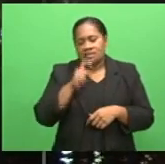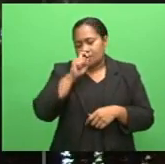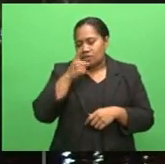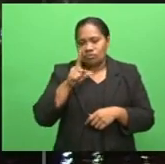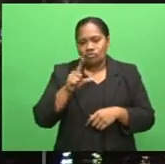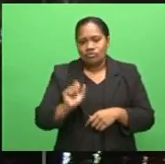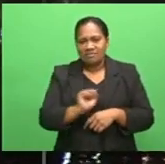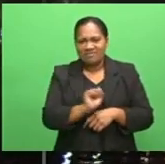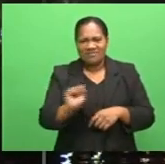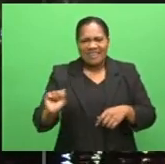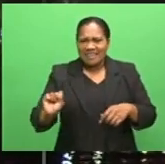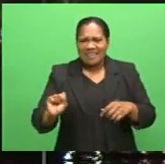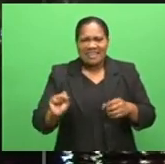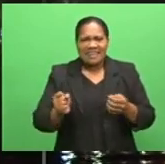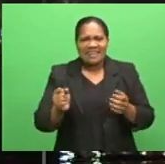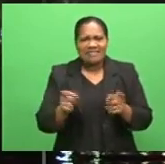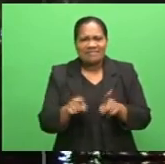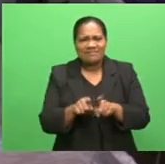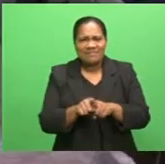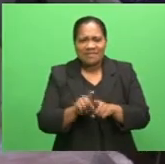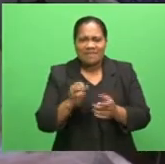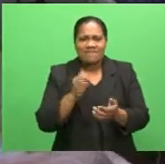year. Josai Nunga has more.